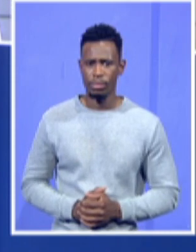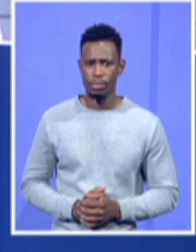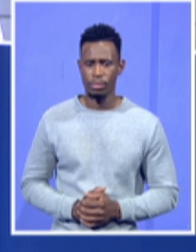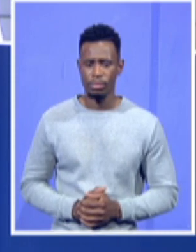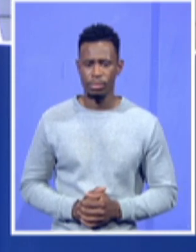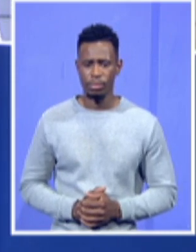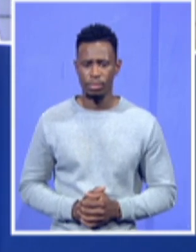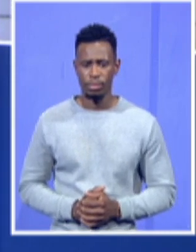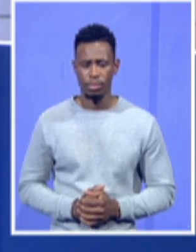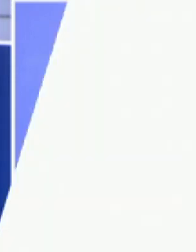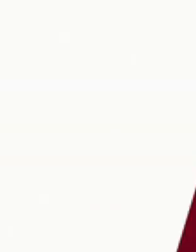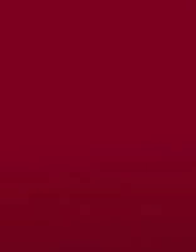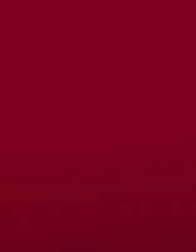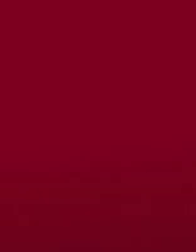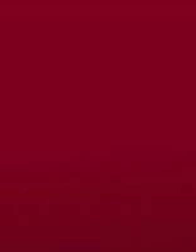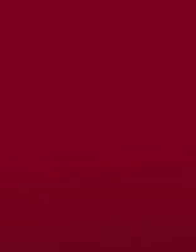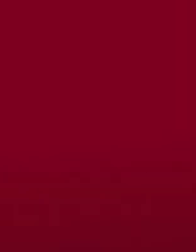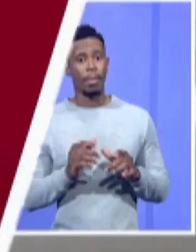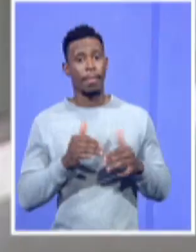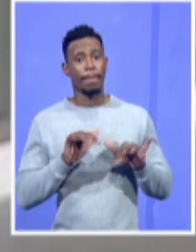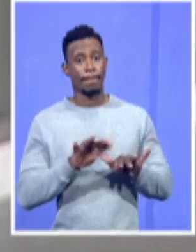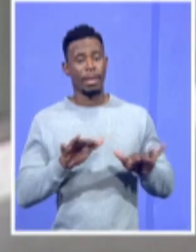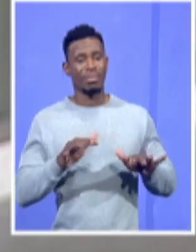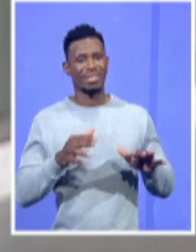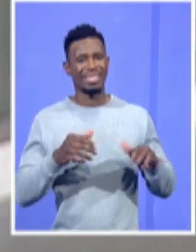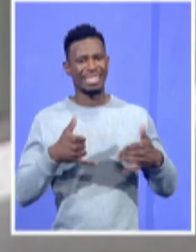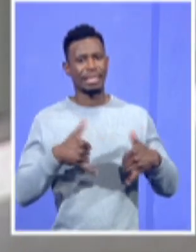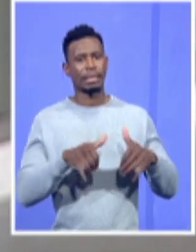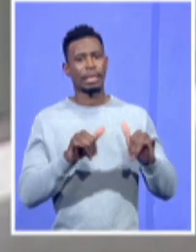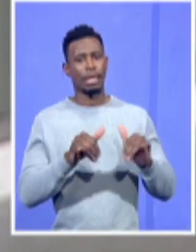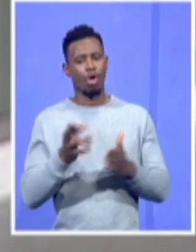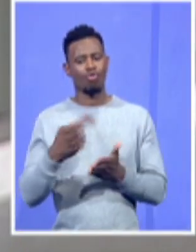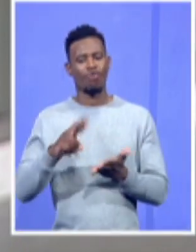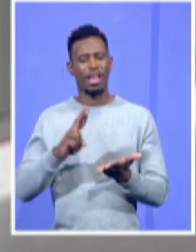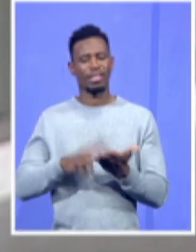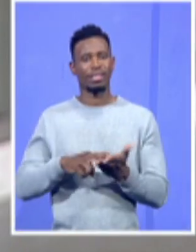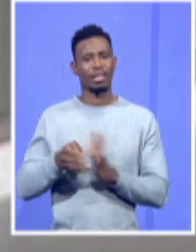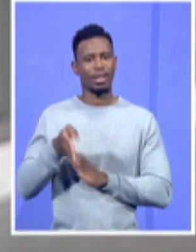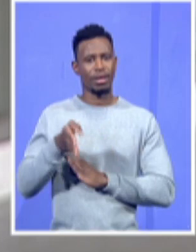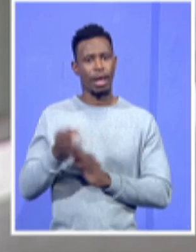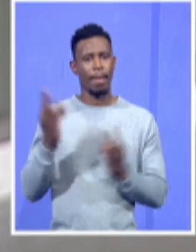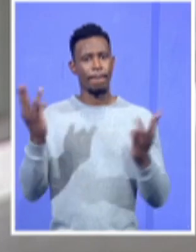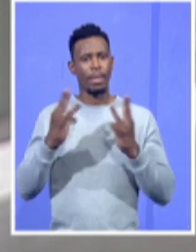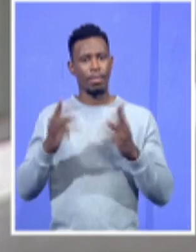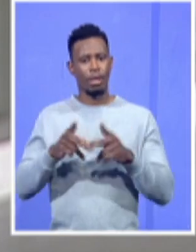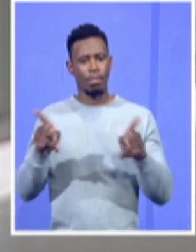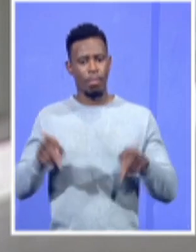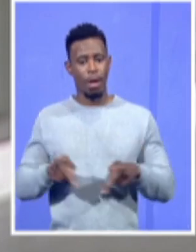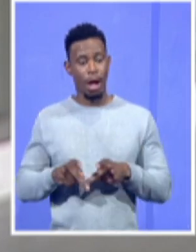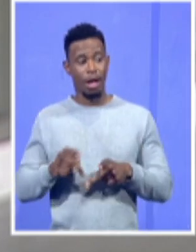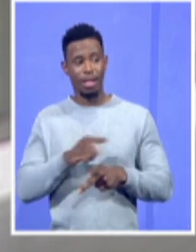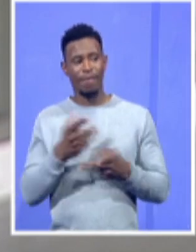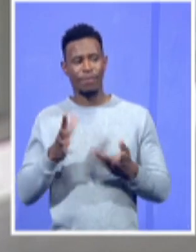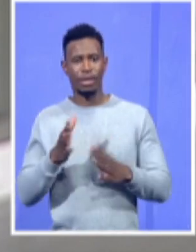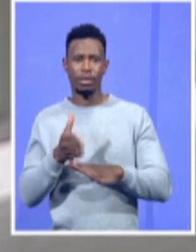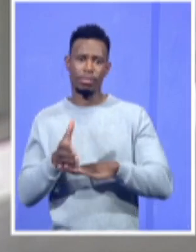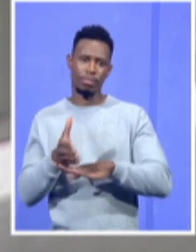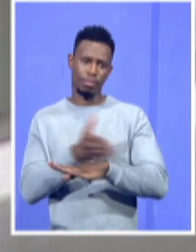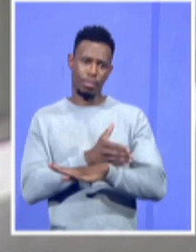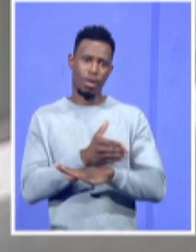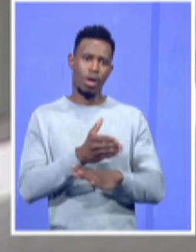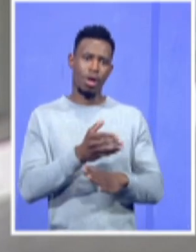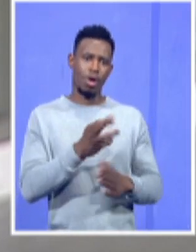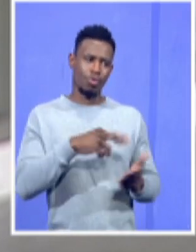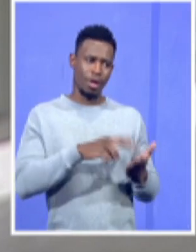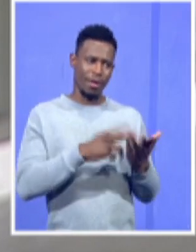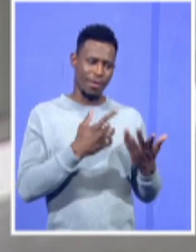the delegates are still registering at the People's Park to come into this conference. They had done their pre-registration in their various respective regions